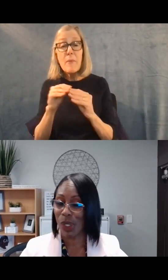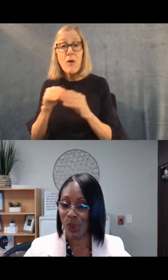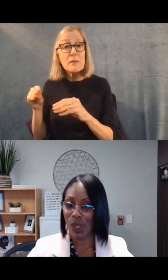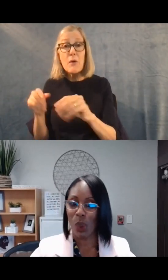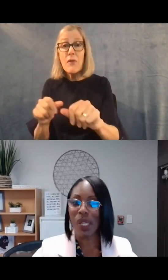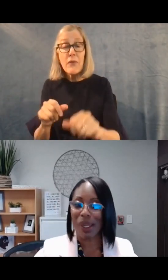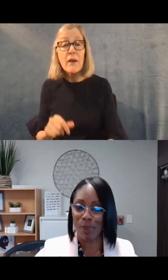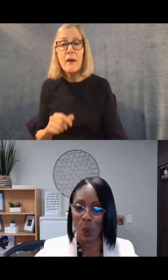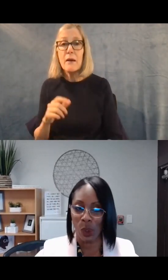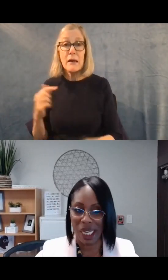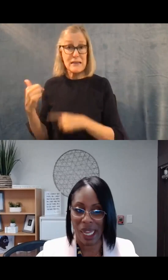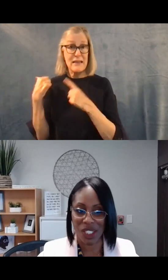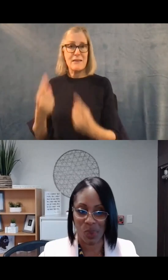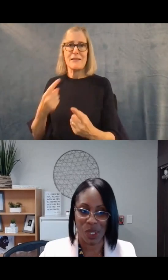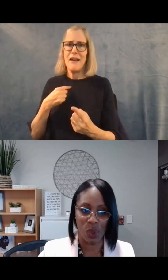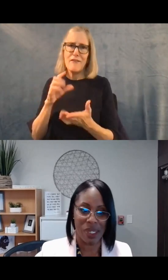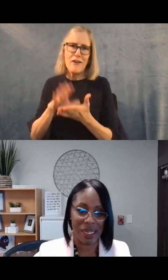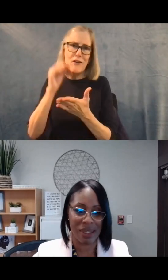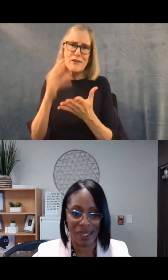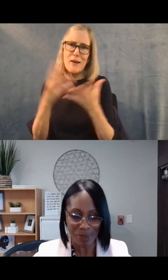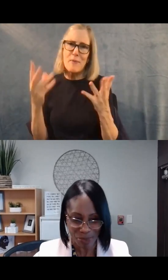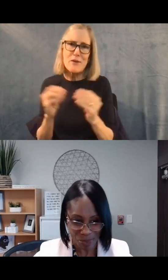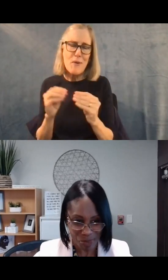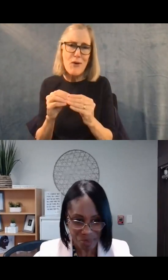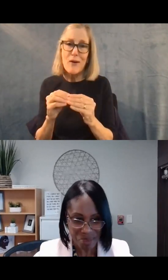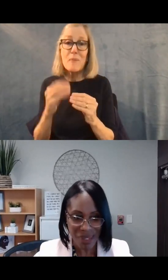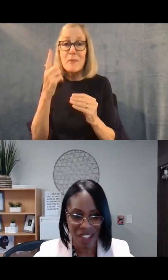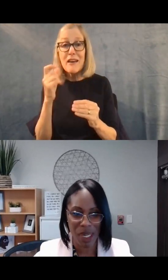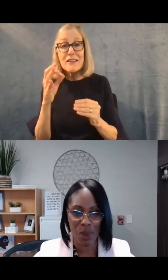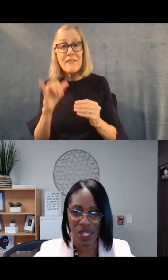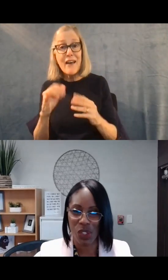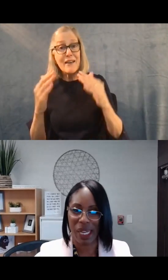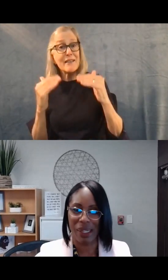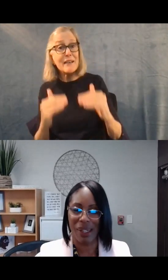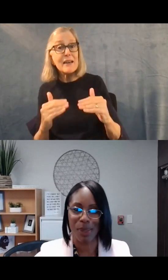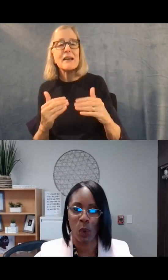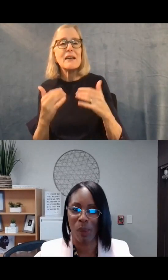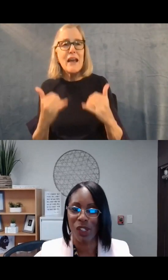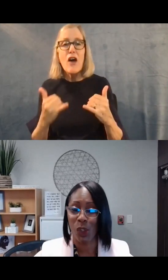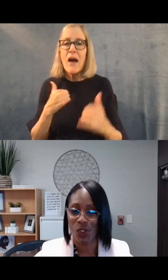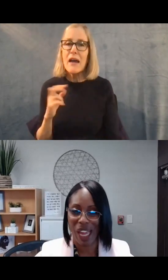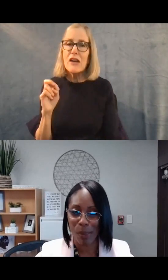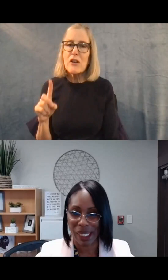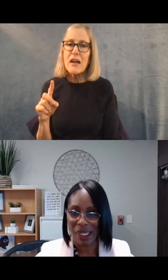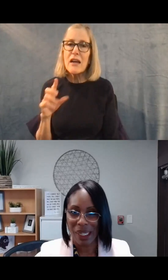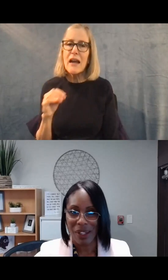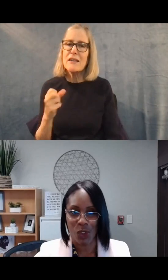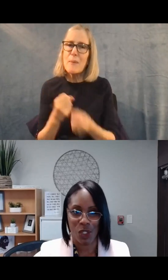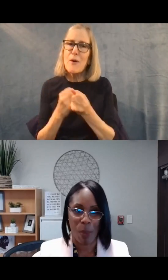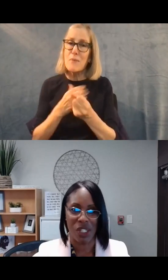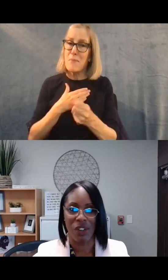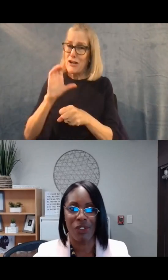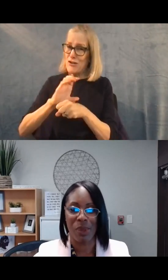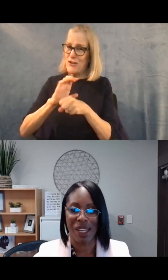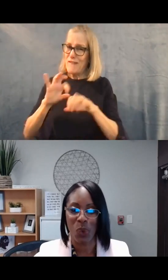since learned a whole lot more. And as a result, next slide, I've been able to educate and support my church family. These are just